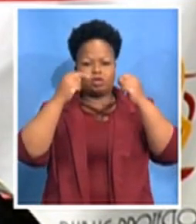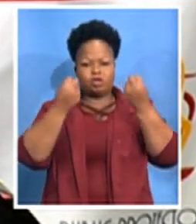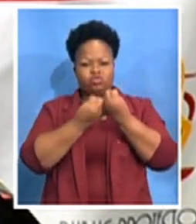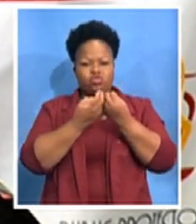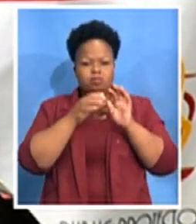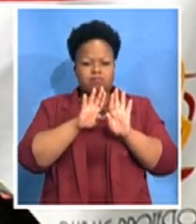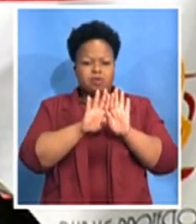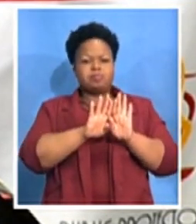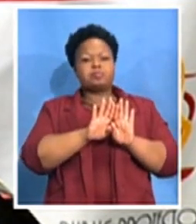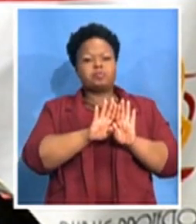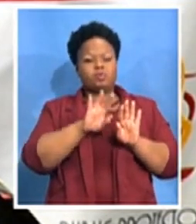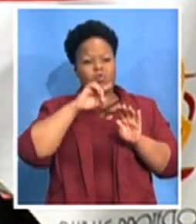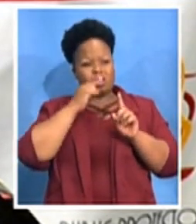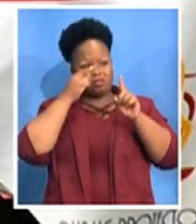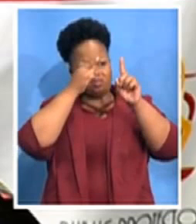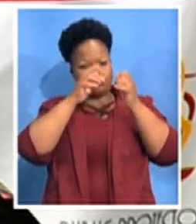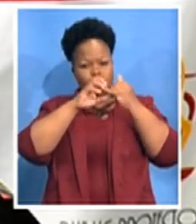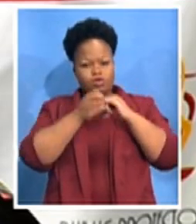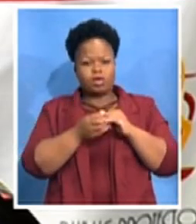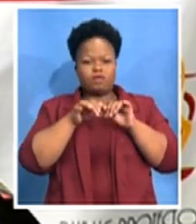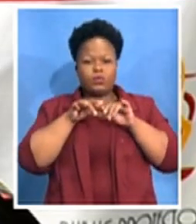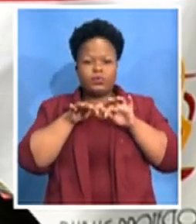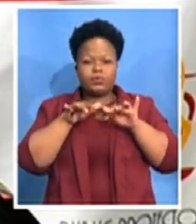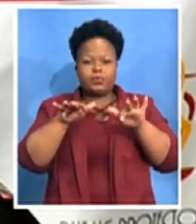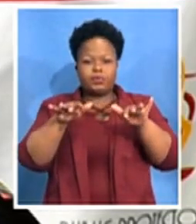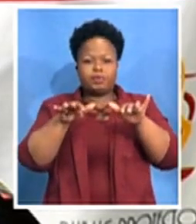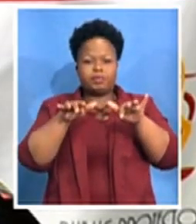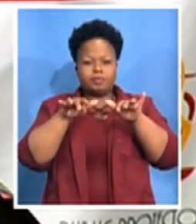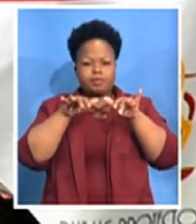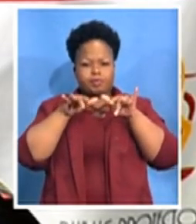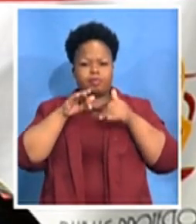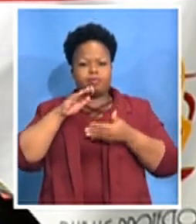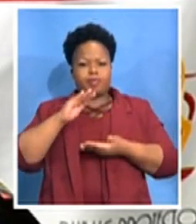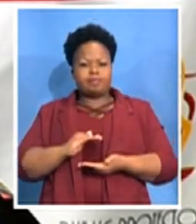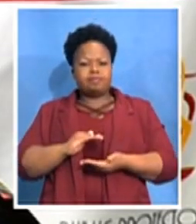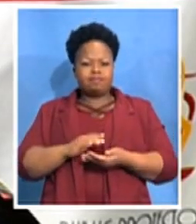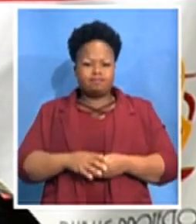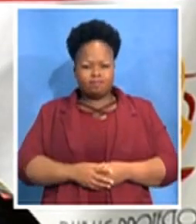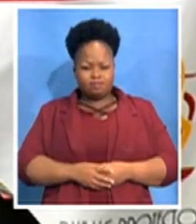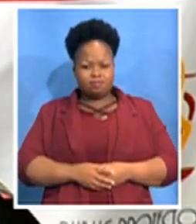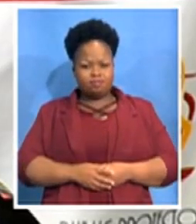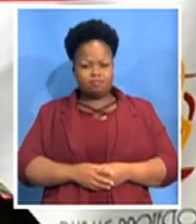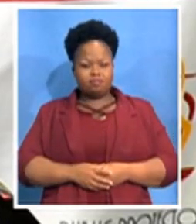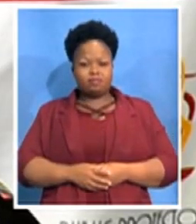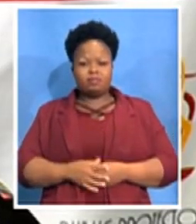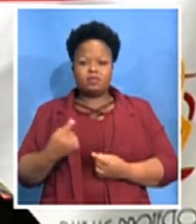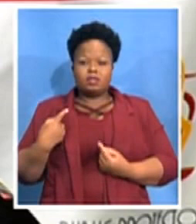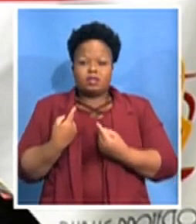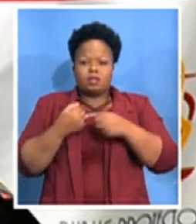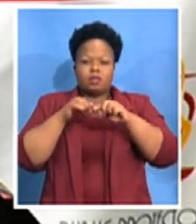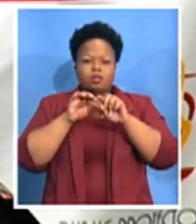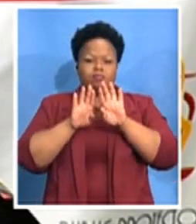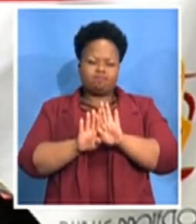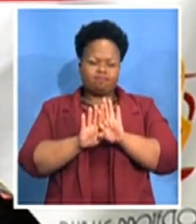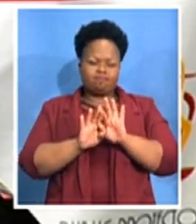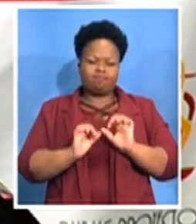spread of the COVID-19. The lockdown still continues to this day,